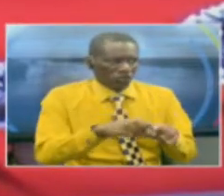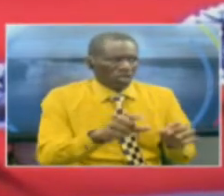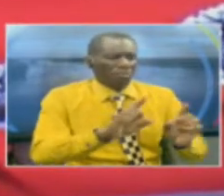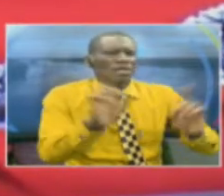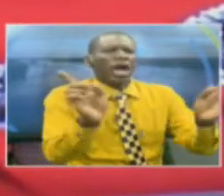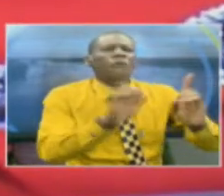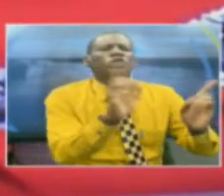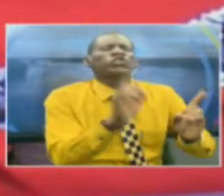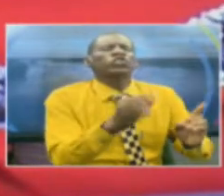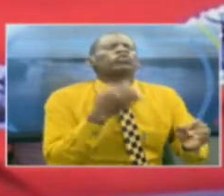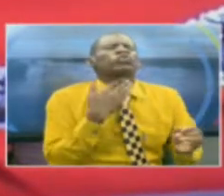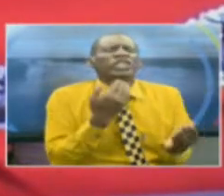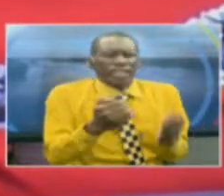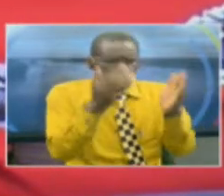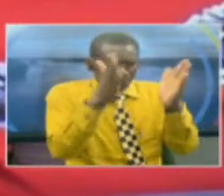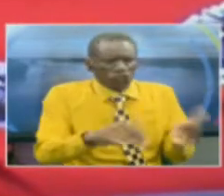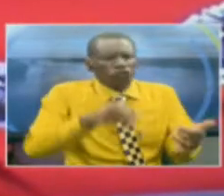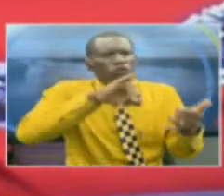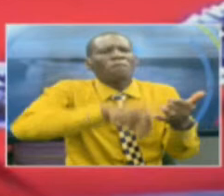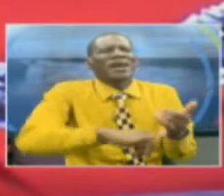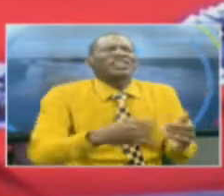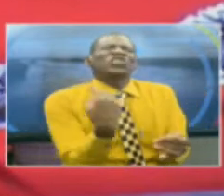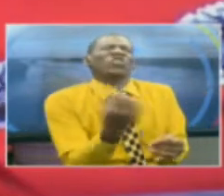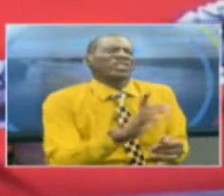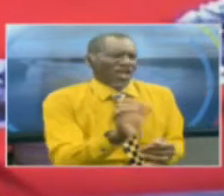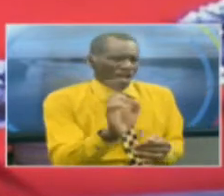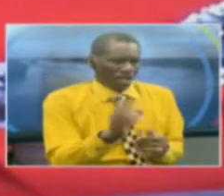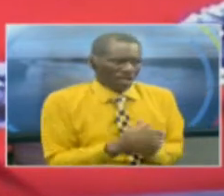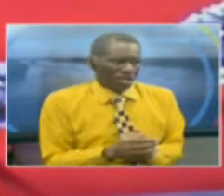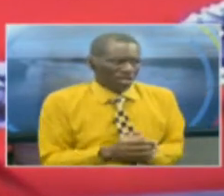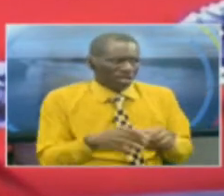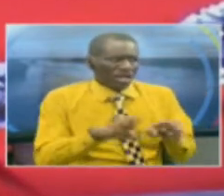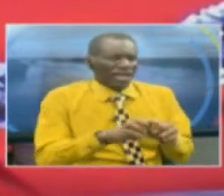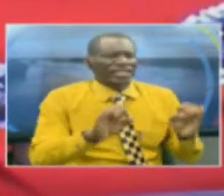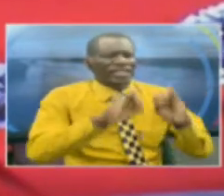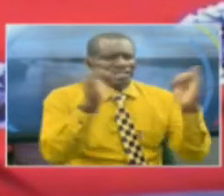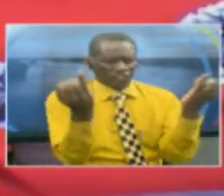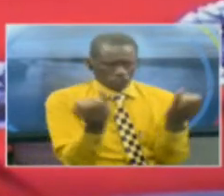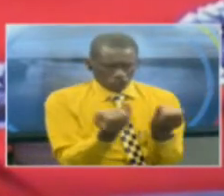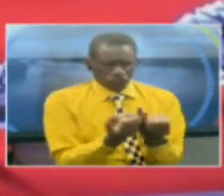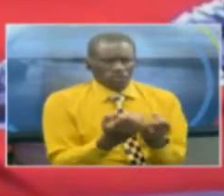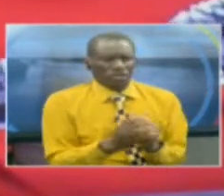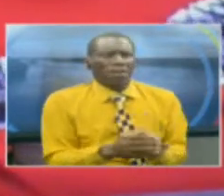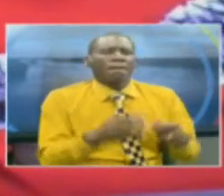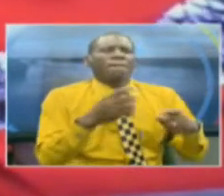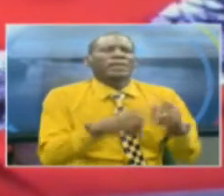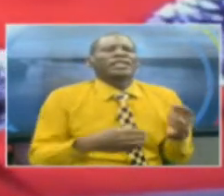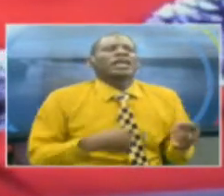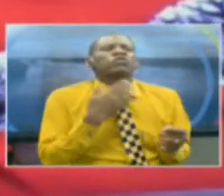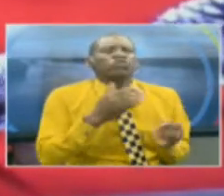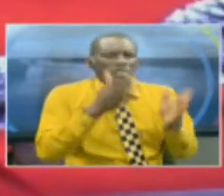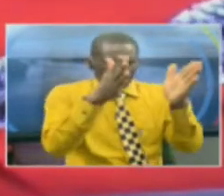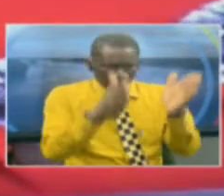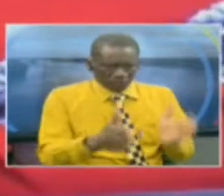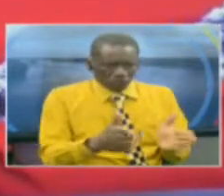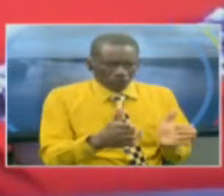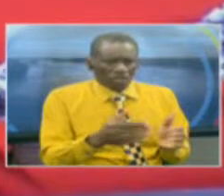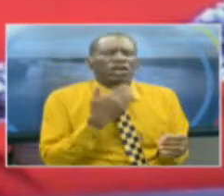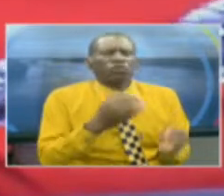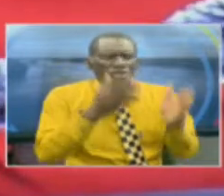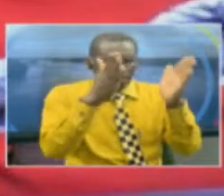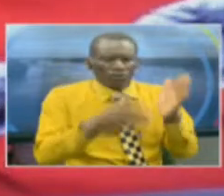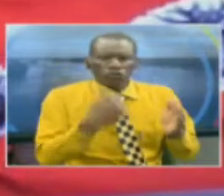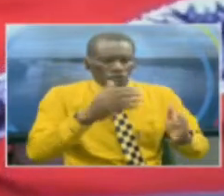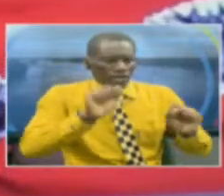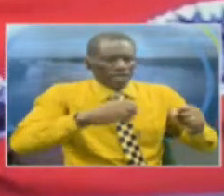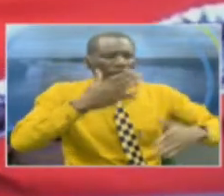going for anybody, not for marriage as an institution. But I wanted somebody to appreciate